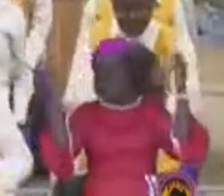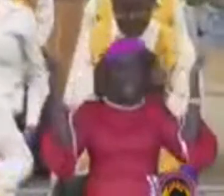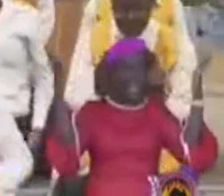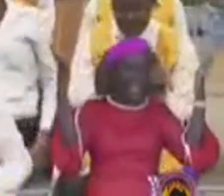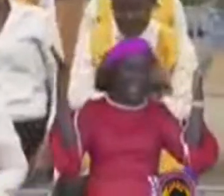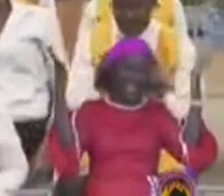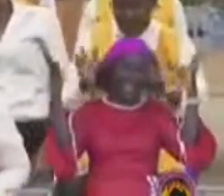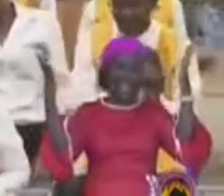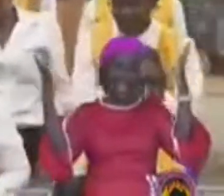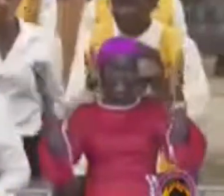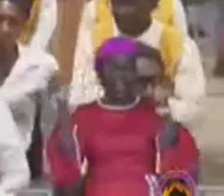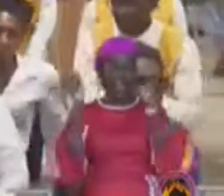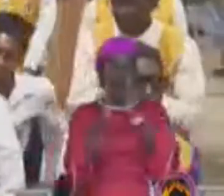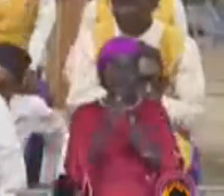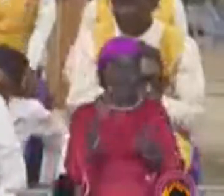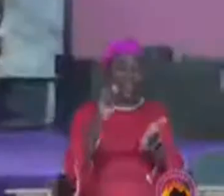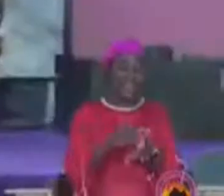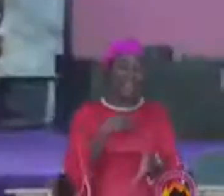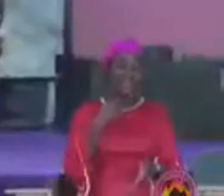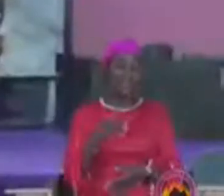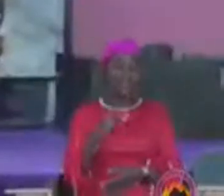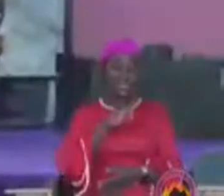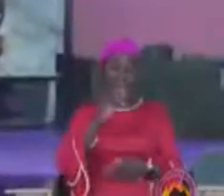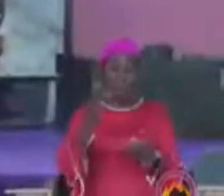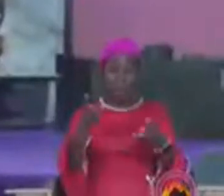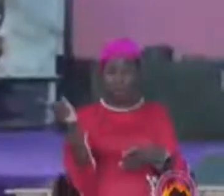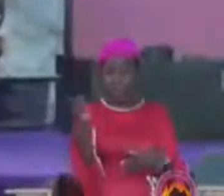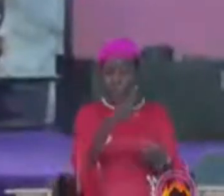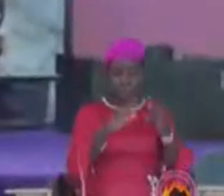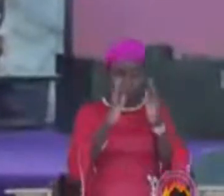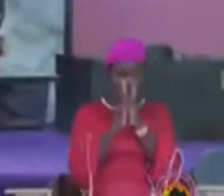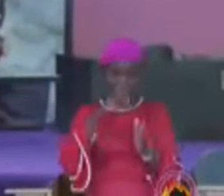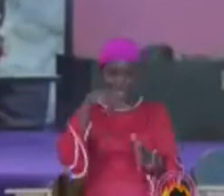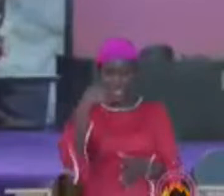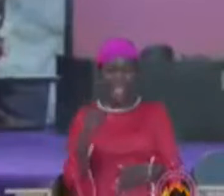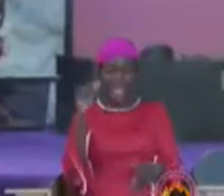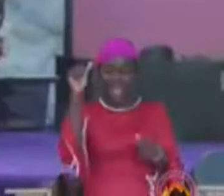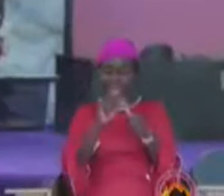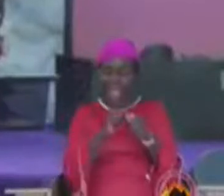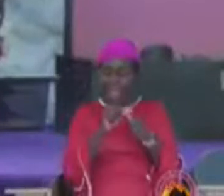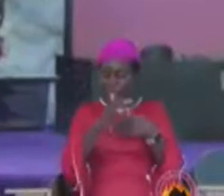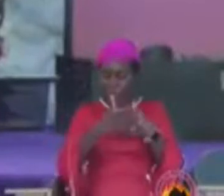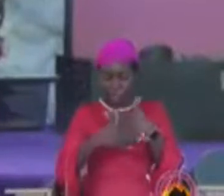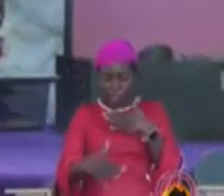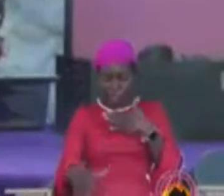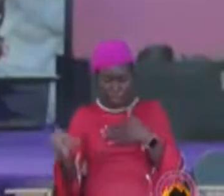With that same voice, I want you to shout this prayer point. Every blood demon,